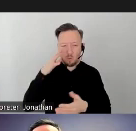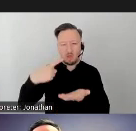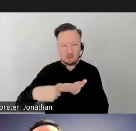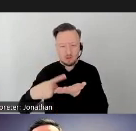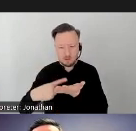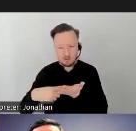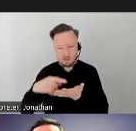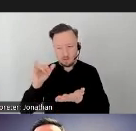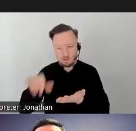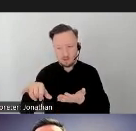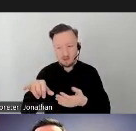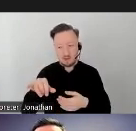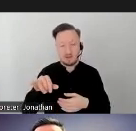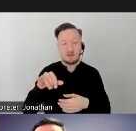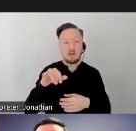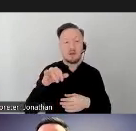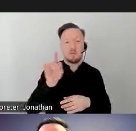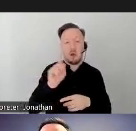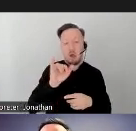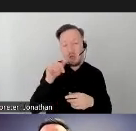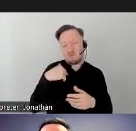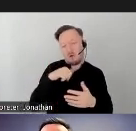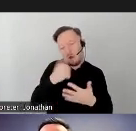also have this other test that you can do.